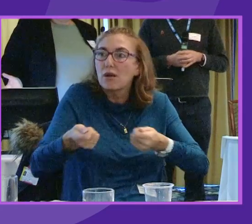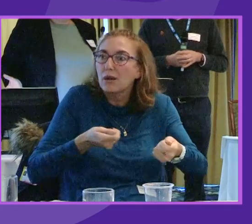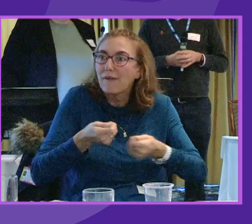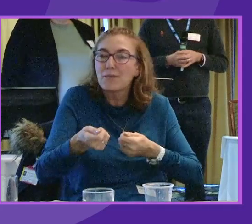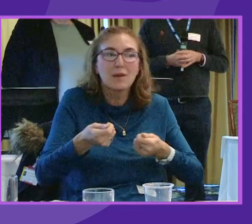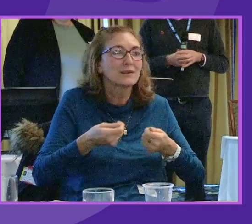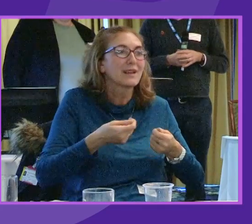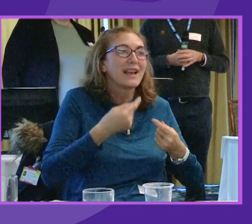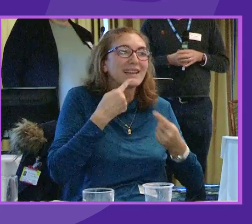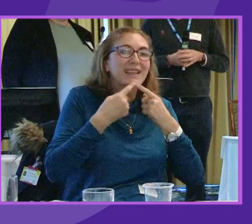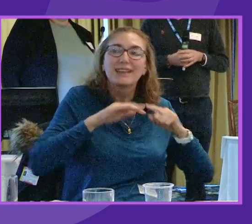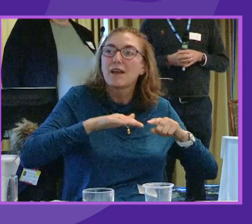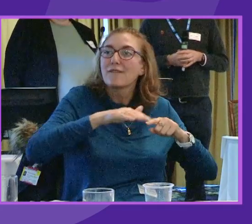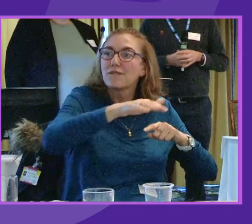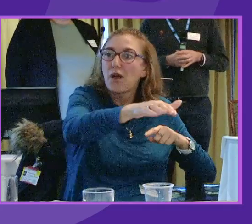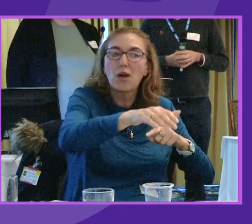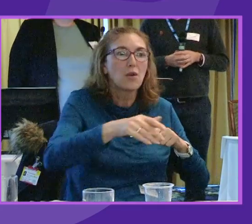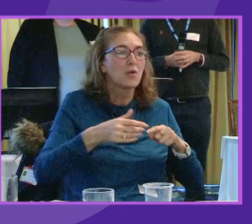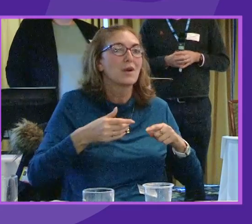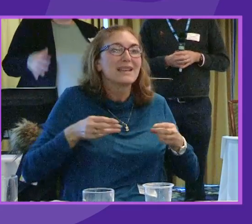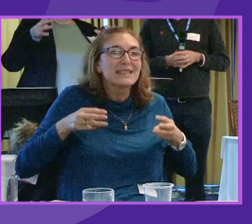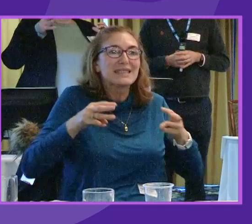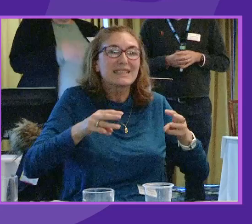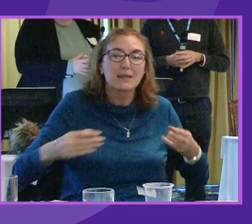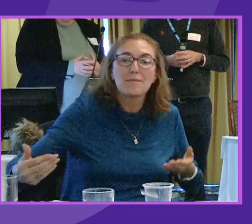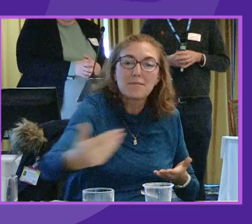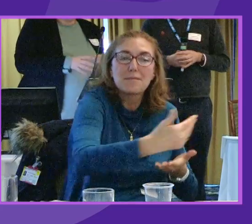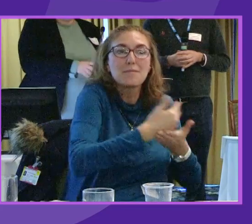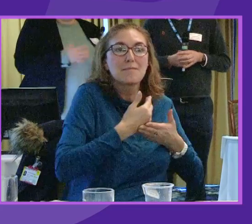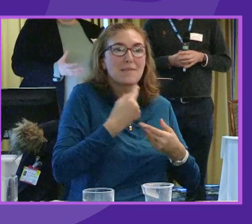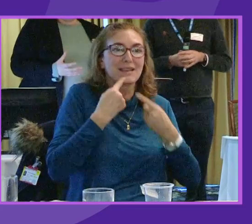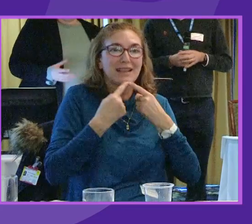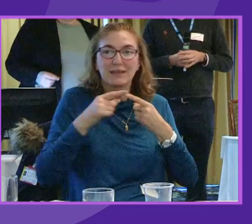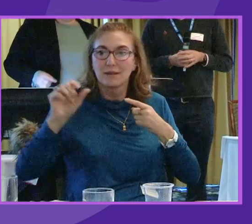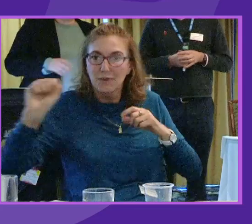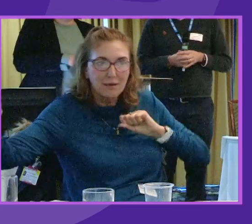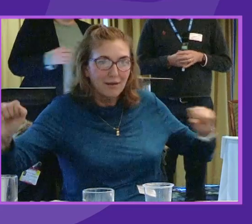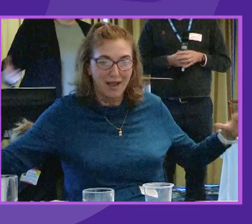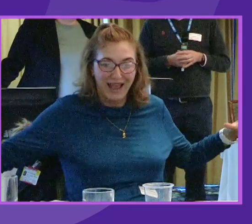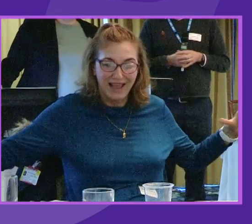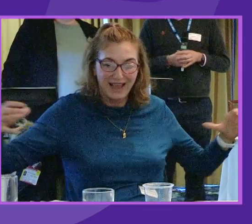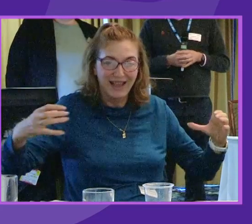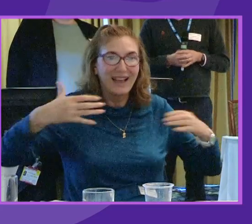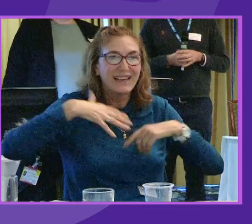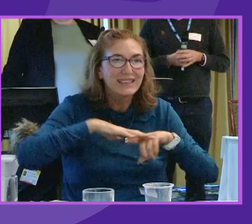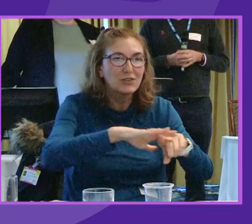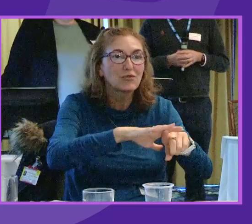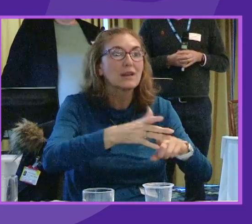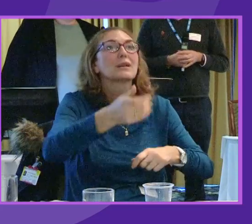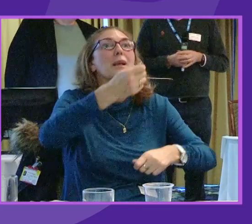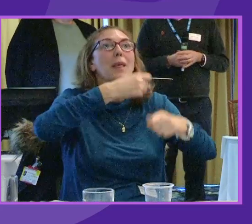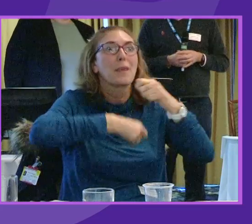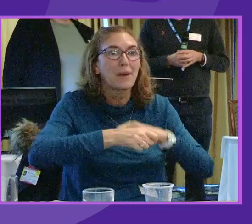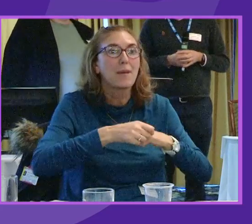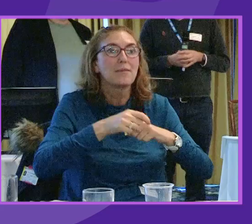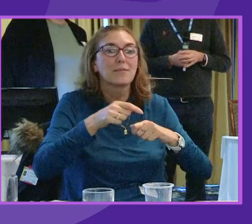governance, flowing data, integrating data systems as well to collect that kind of stuff, and then integrating this long-term condition